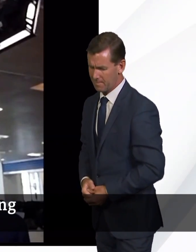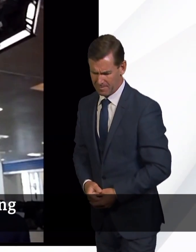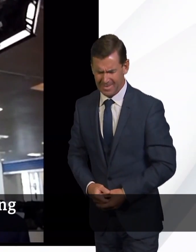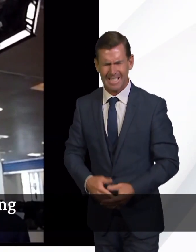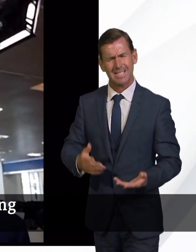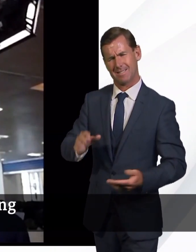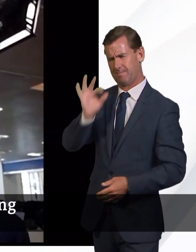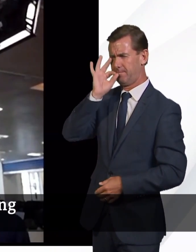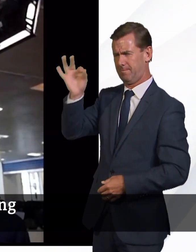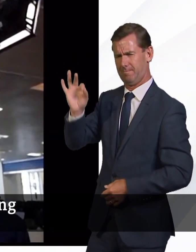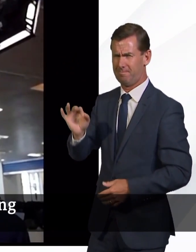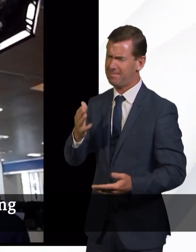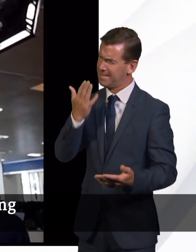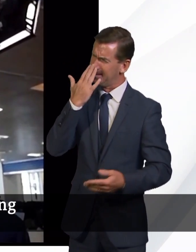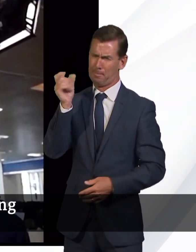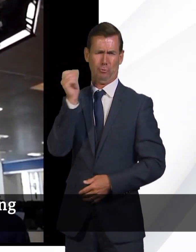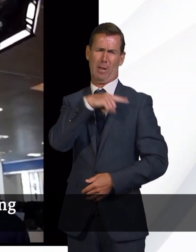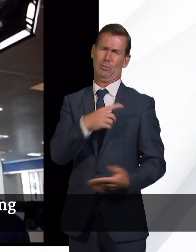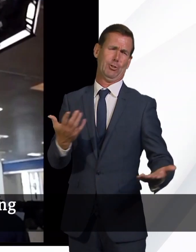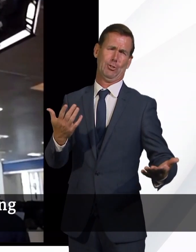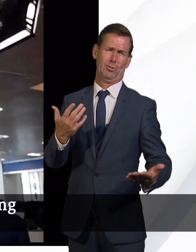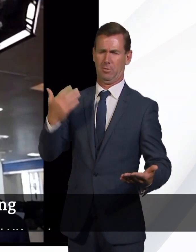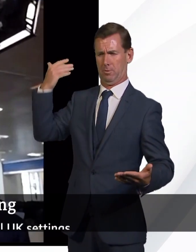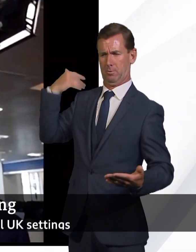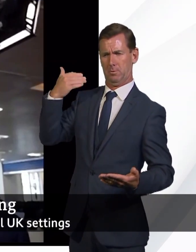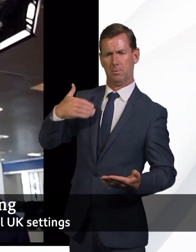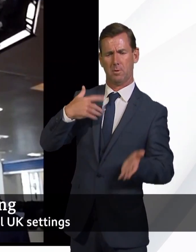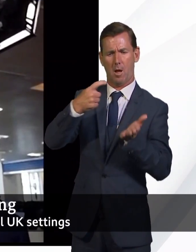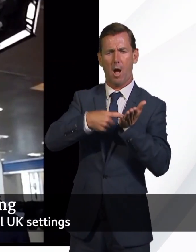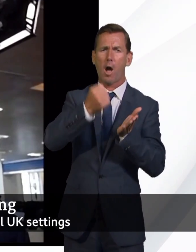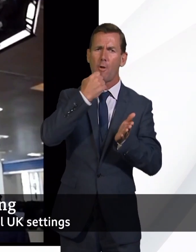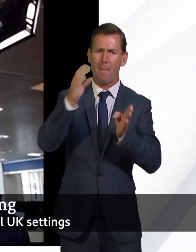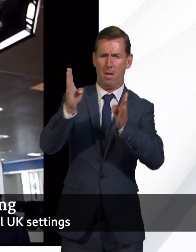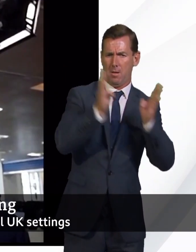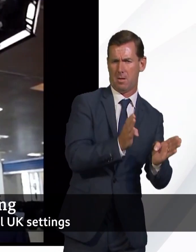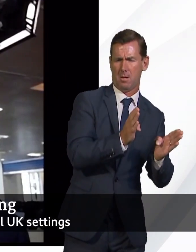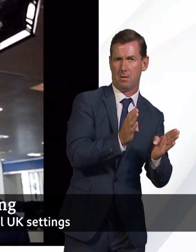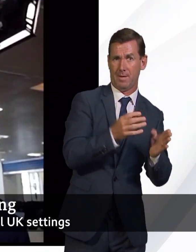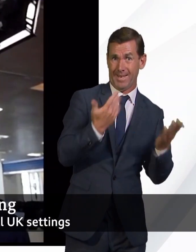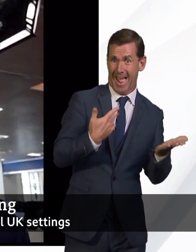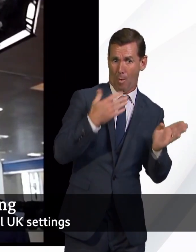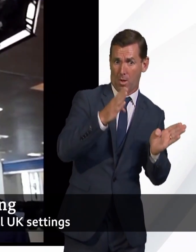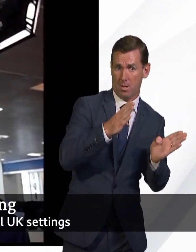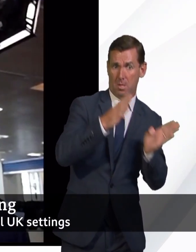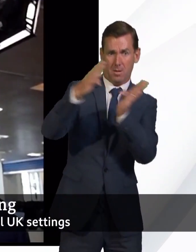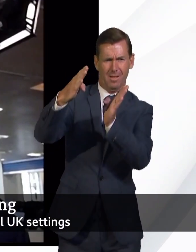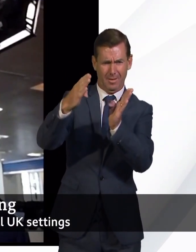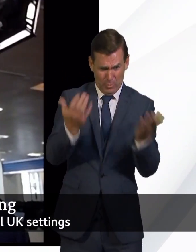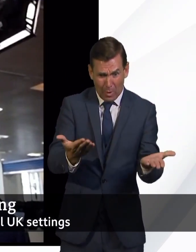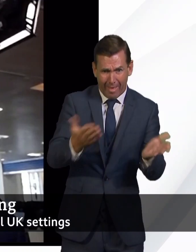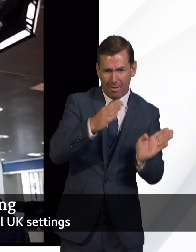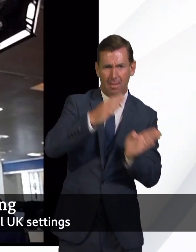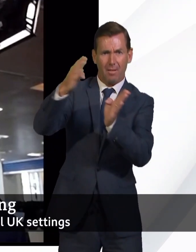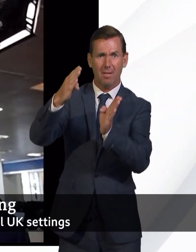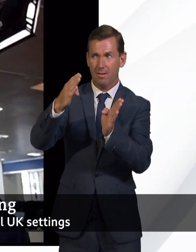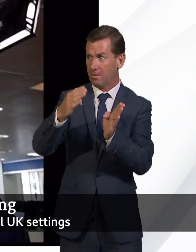look strange that on the day that the R rate is published and is going up, you're about to head into a weekend where, in England at least, lots of people are going